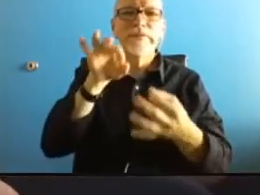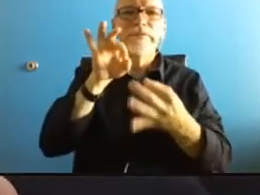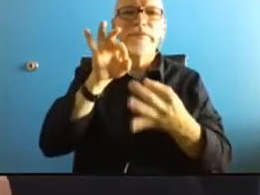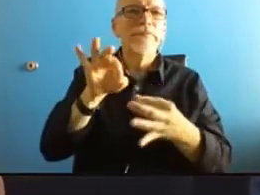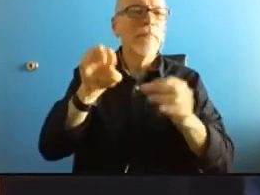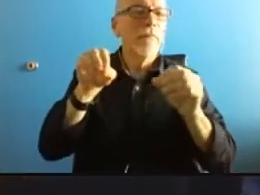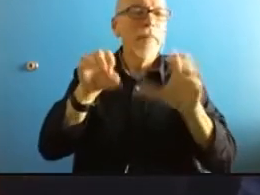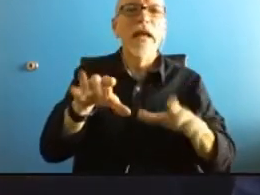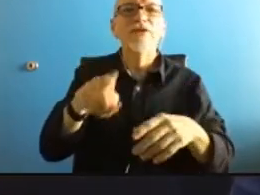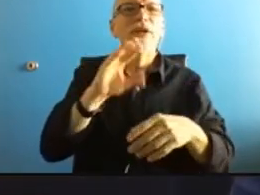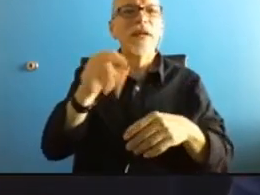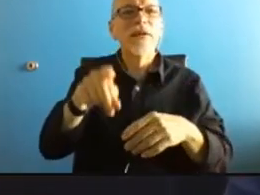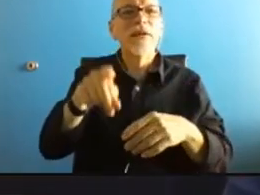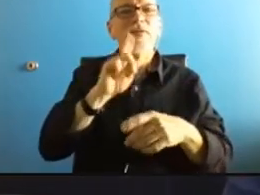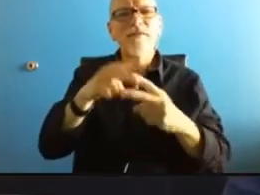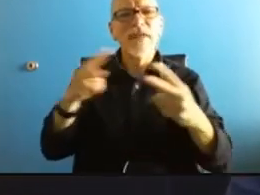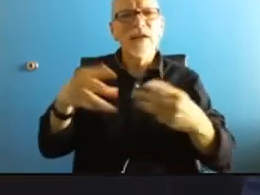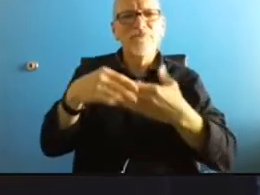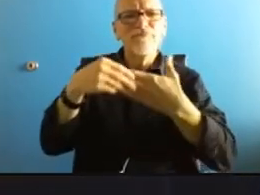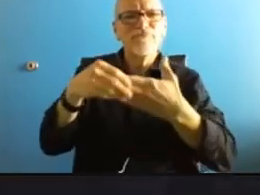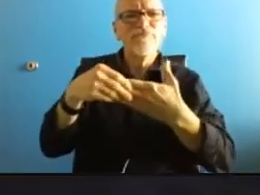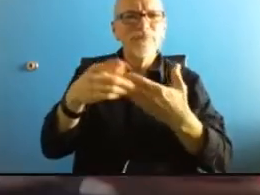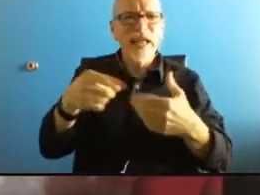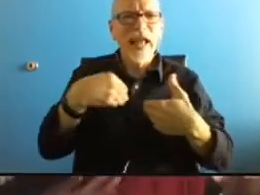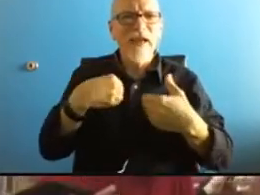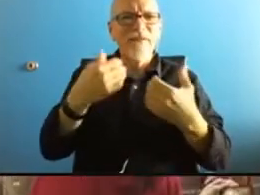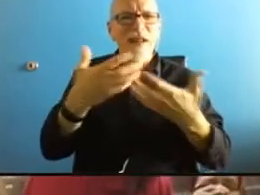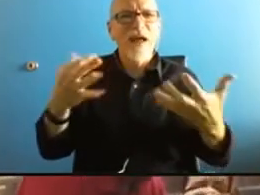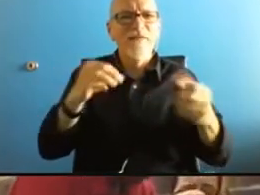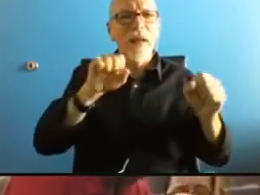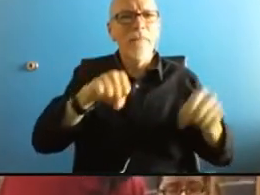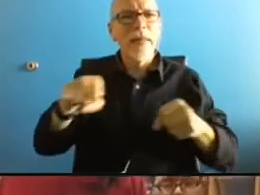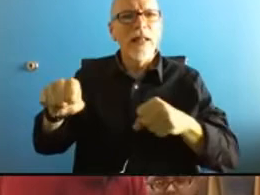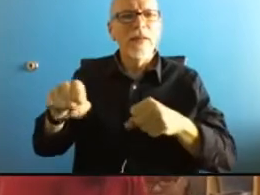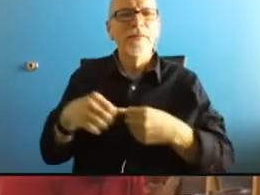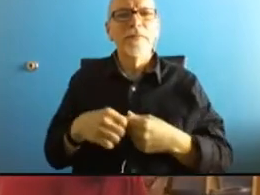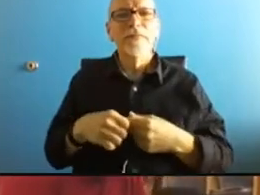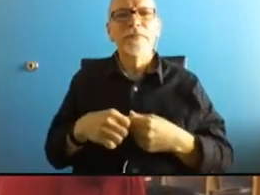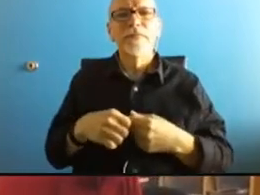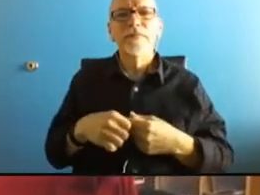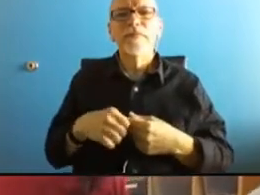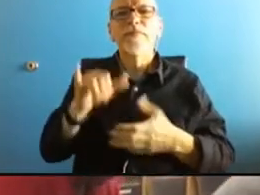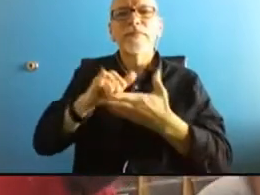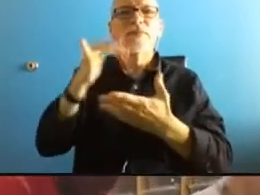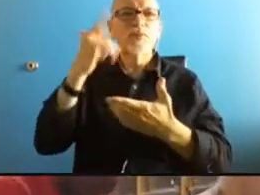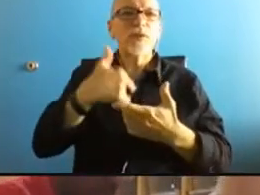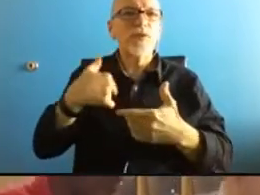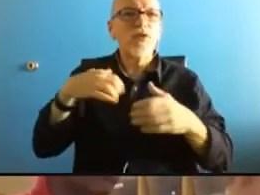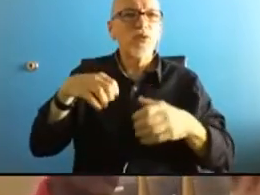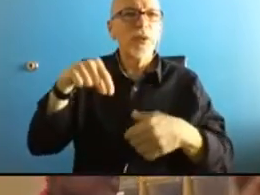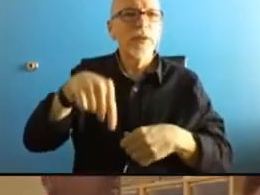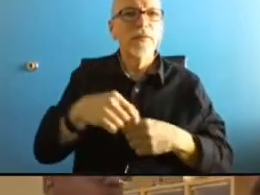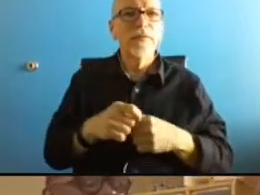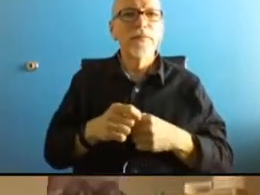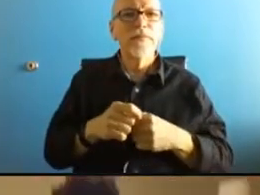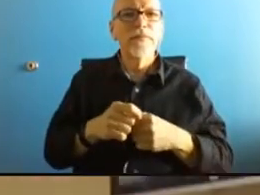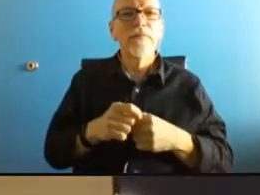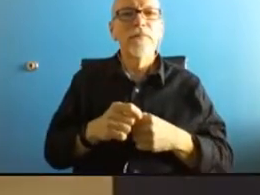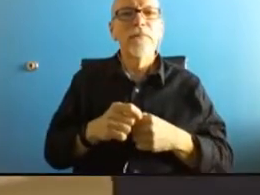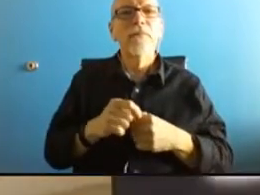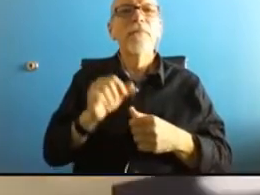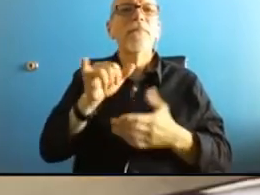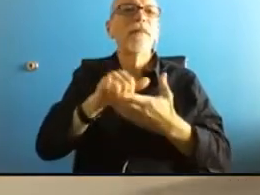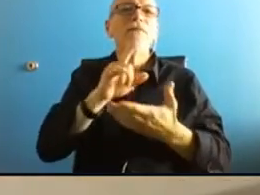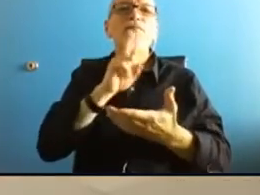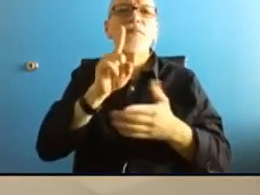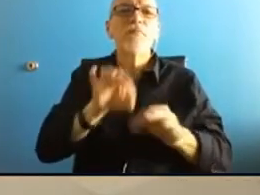and how versatile its capabilities are. And that's why we're doing this. So that's really